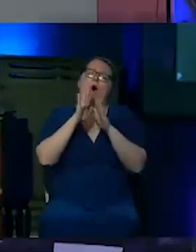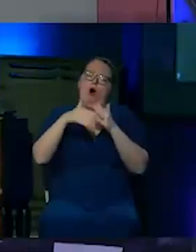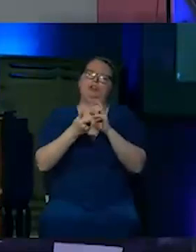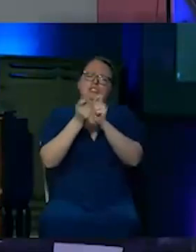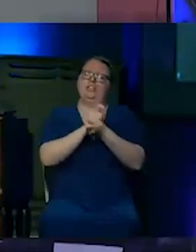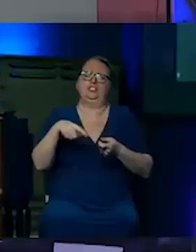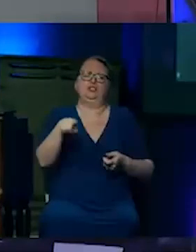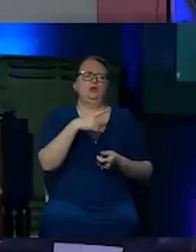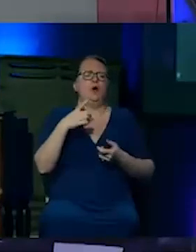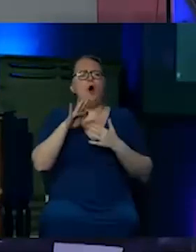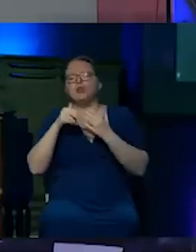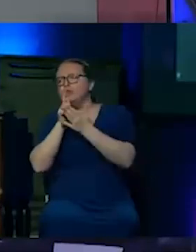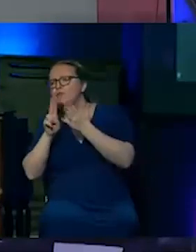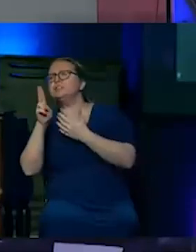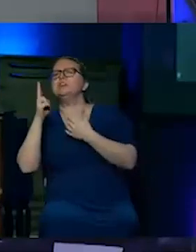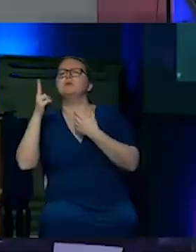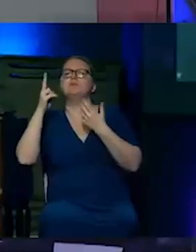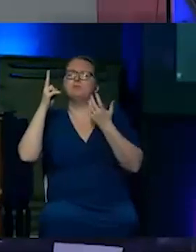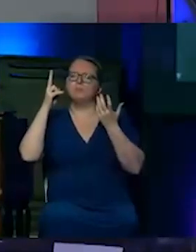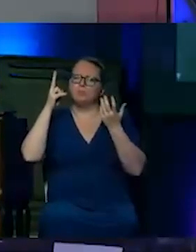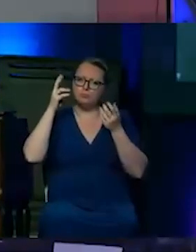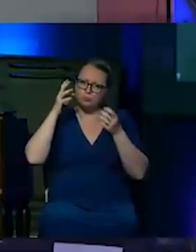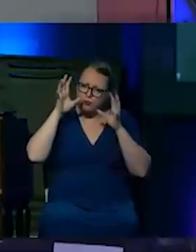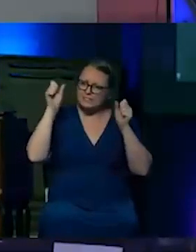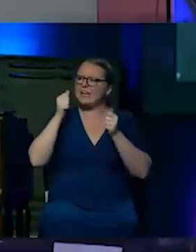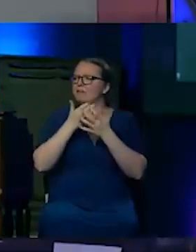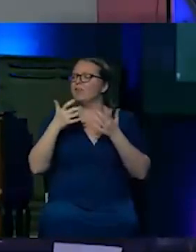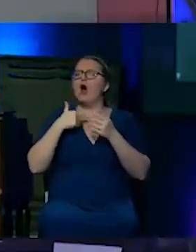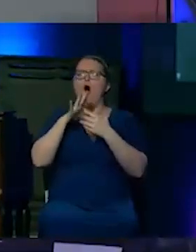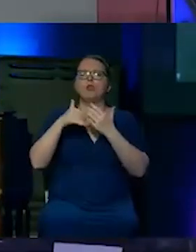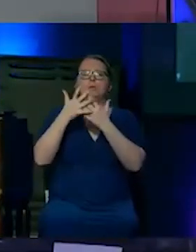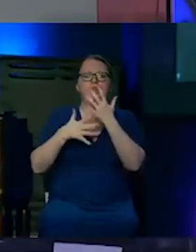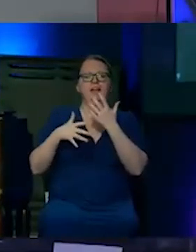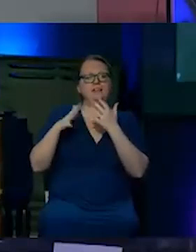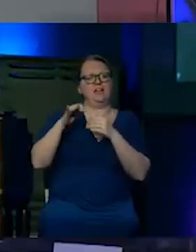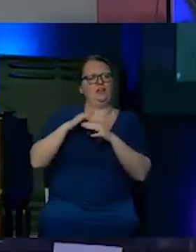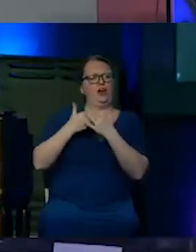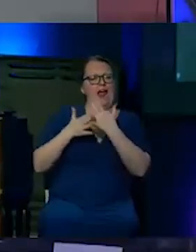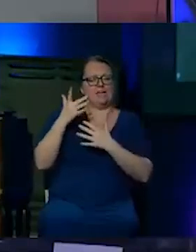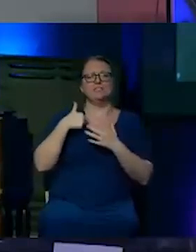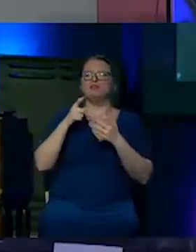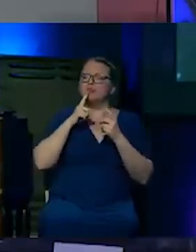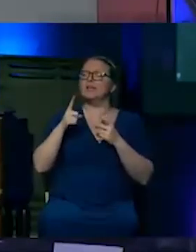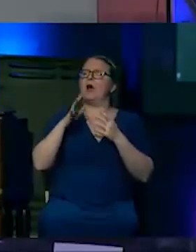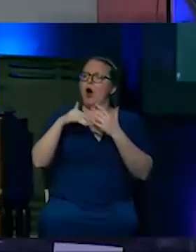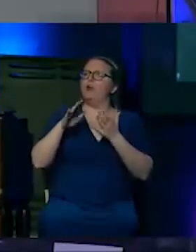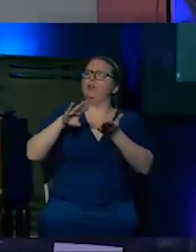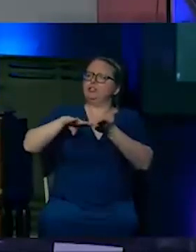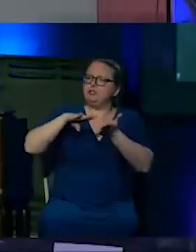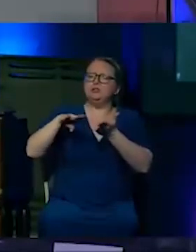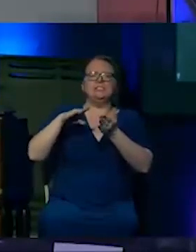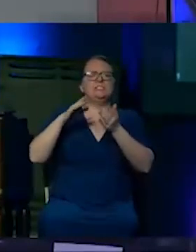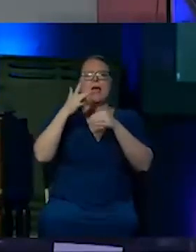leaders, and university presidents to give a damn about the blood that is on their hands and receive a certain amount of platitudes, excuses, and empty